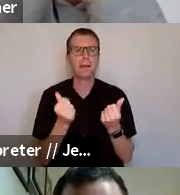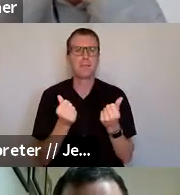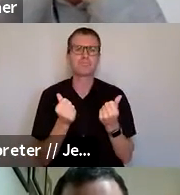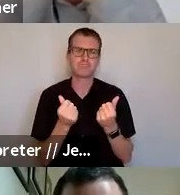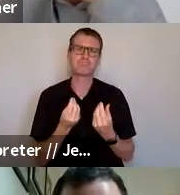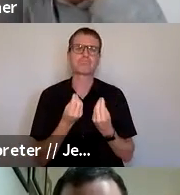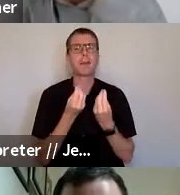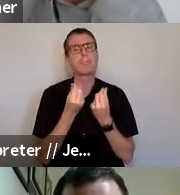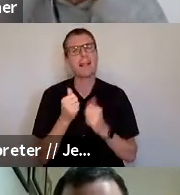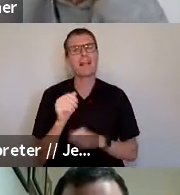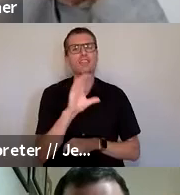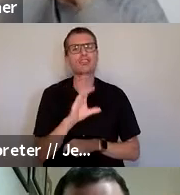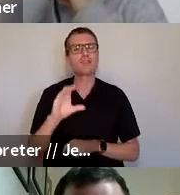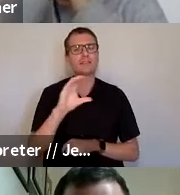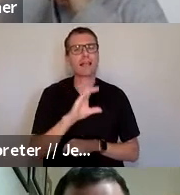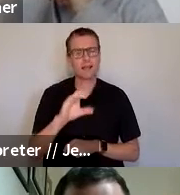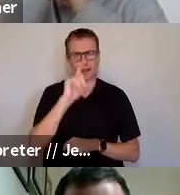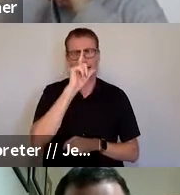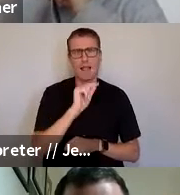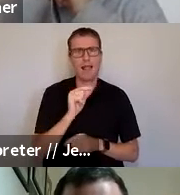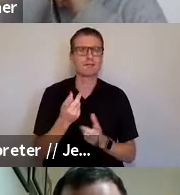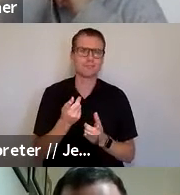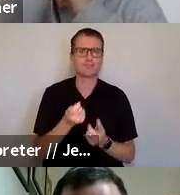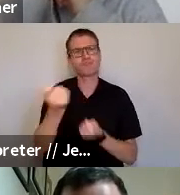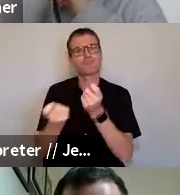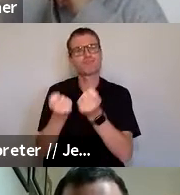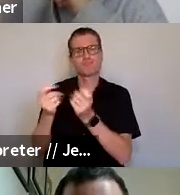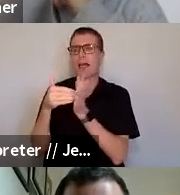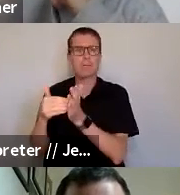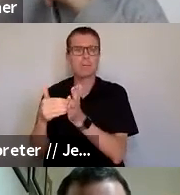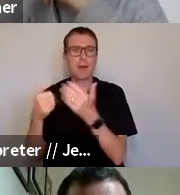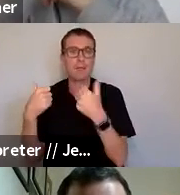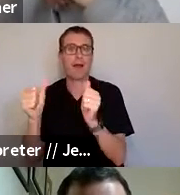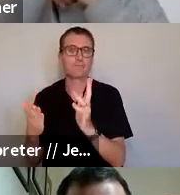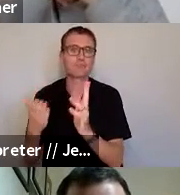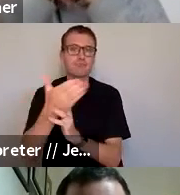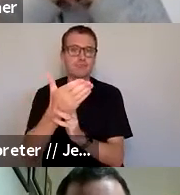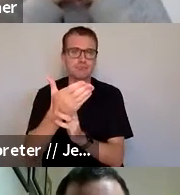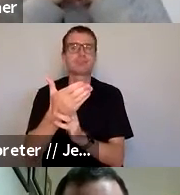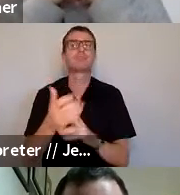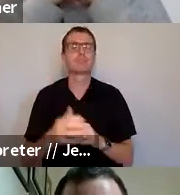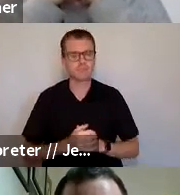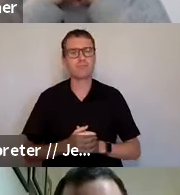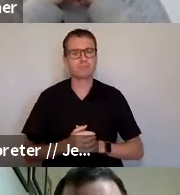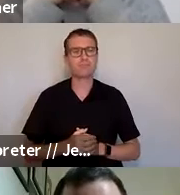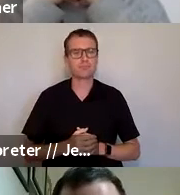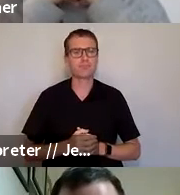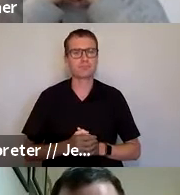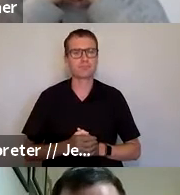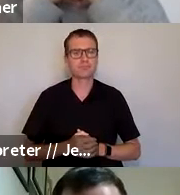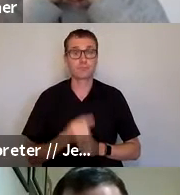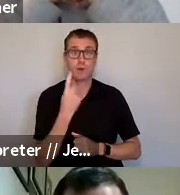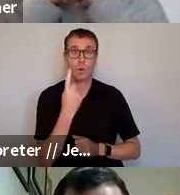that that hindrance to go away as well. One of the reasons that this has been